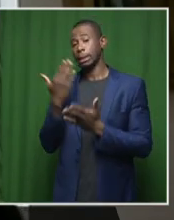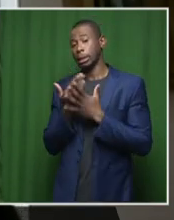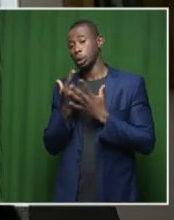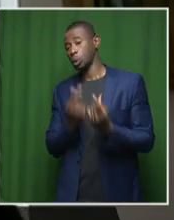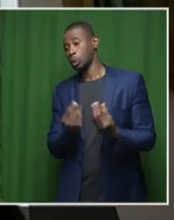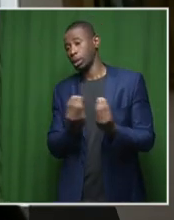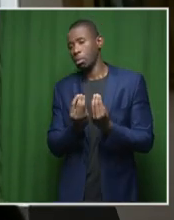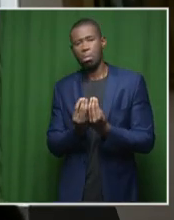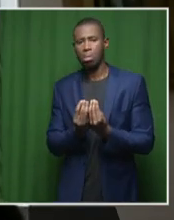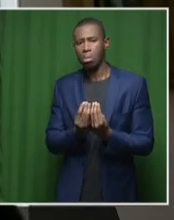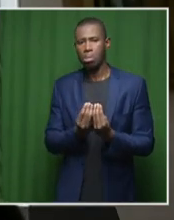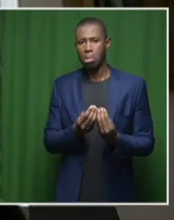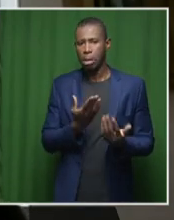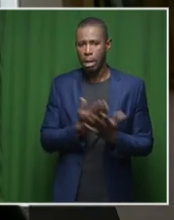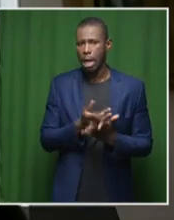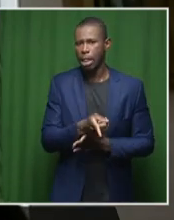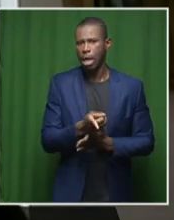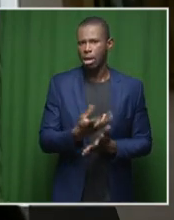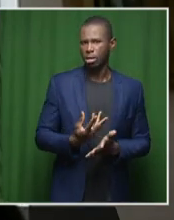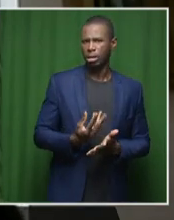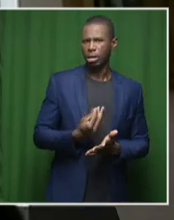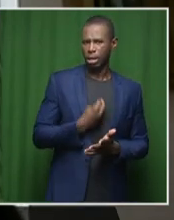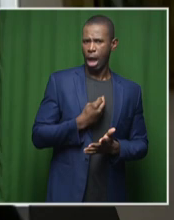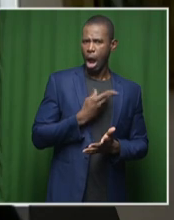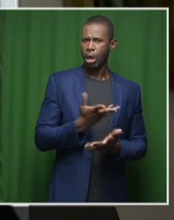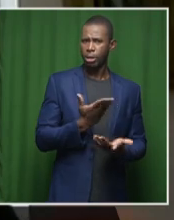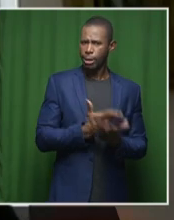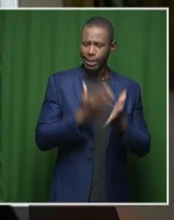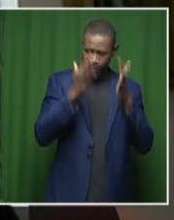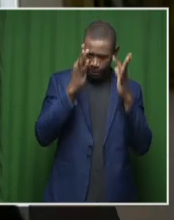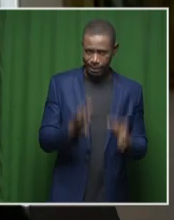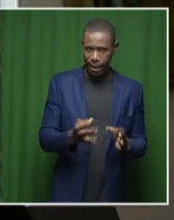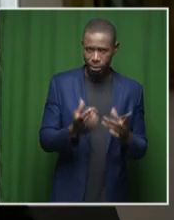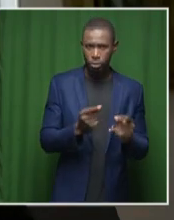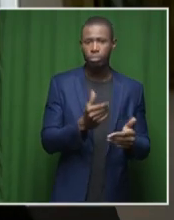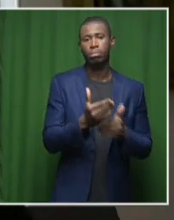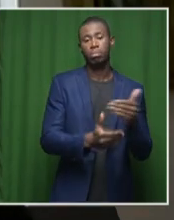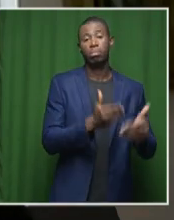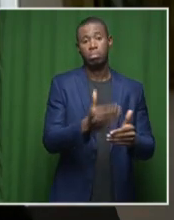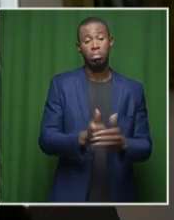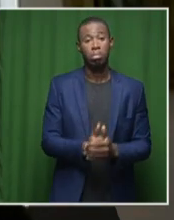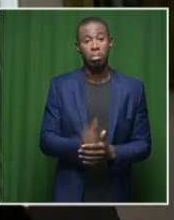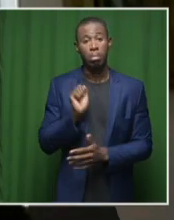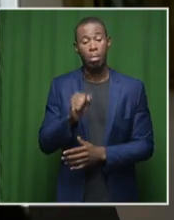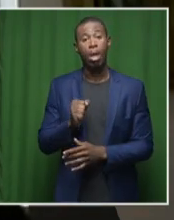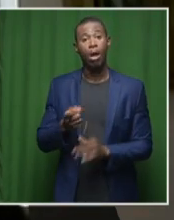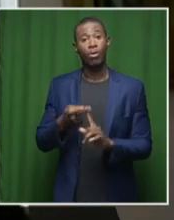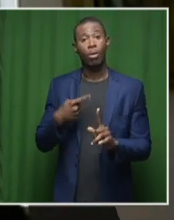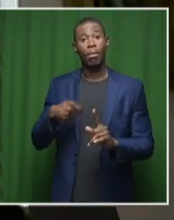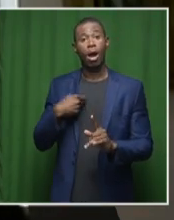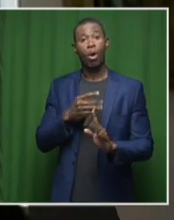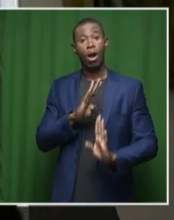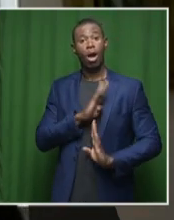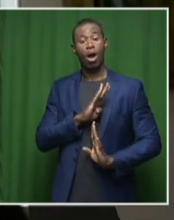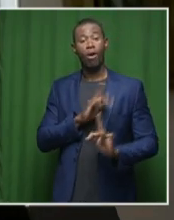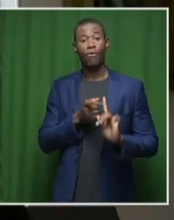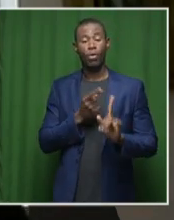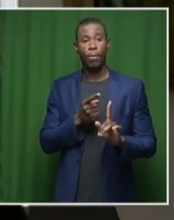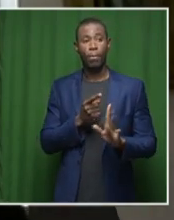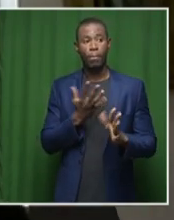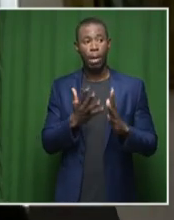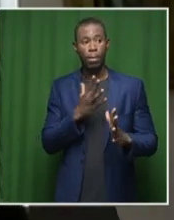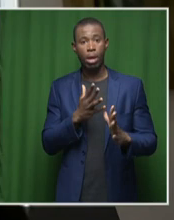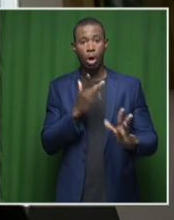something. And I think when our Defence Force, we can see that we've gone through all of these from a sort of a mission command to a directive command